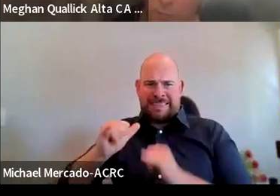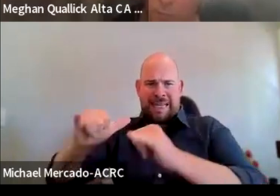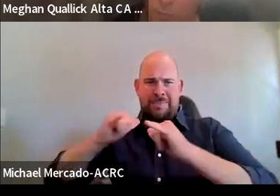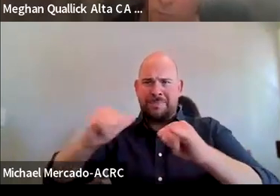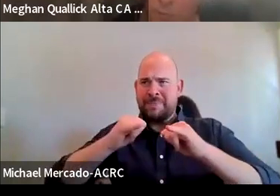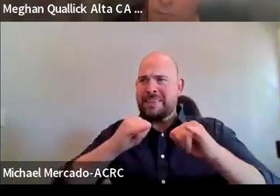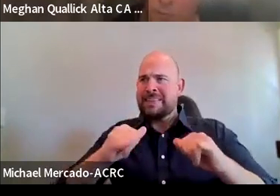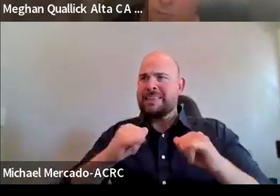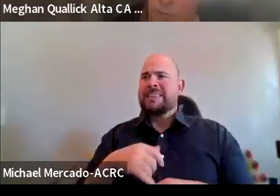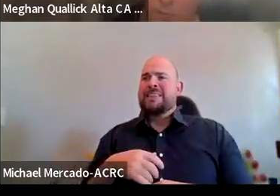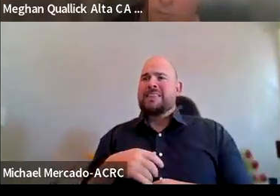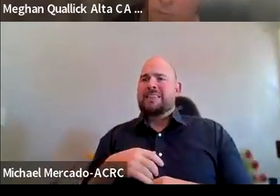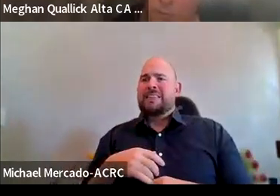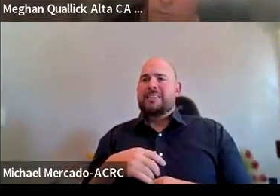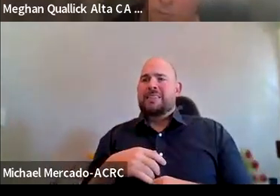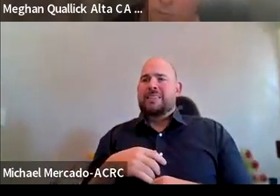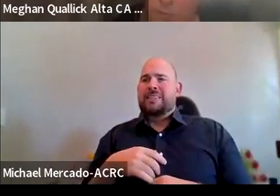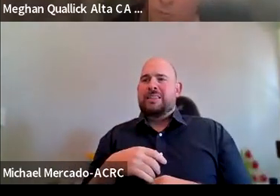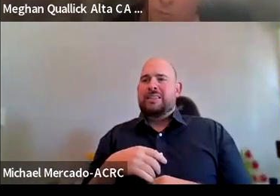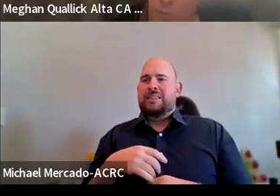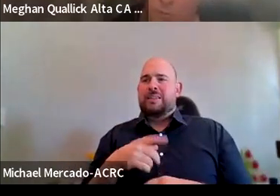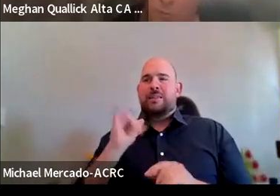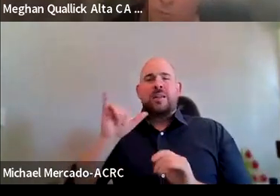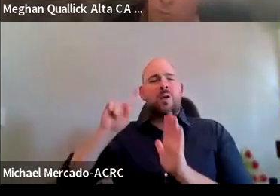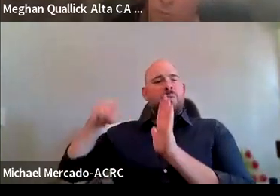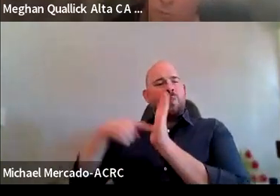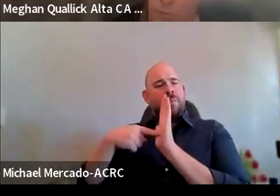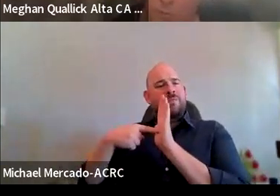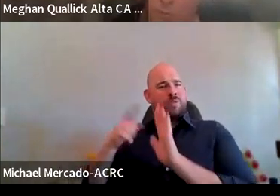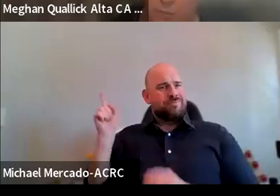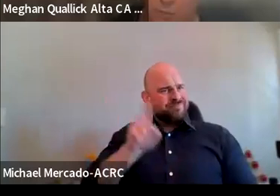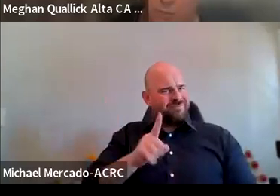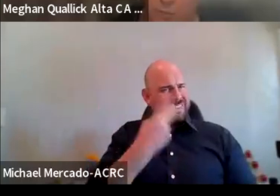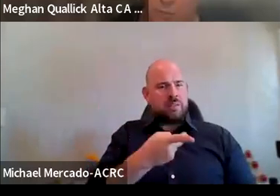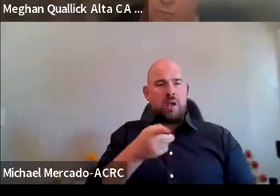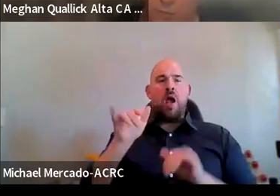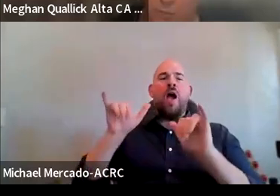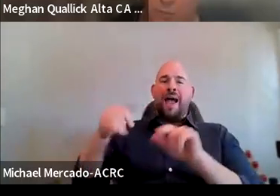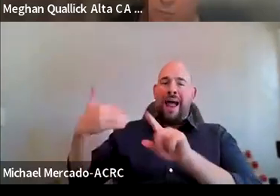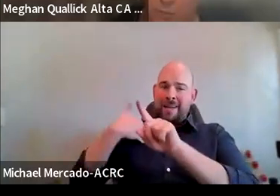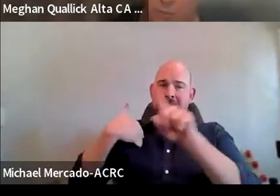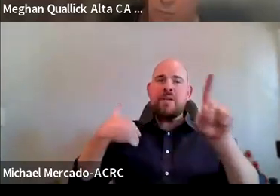have to change to become a hearing person to thrive in a hearing world.